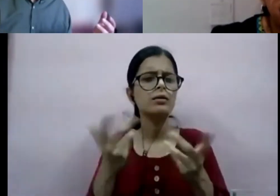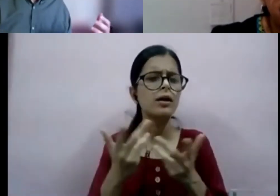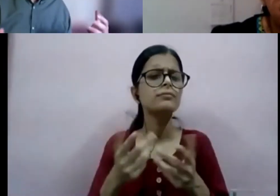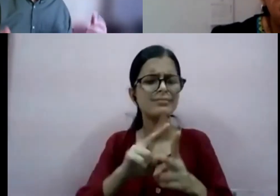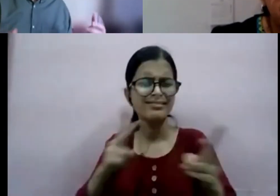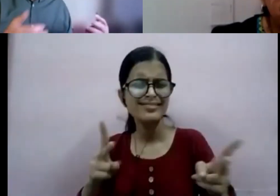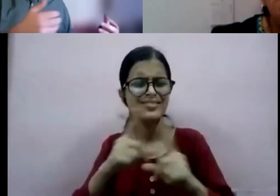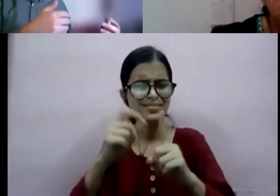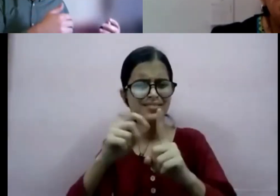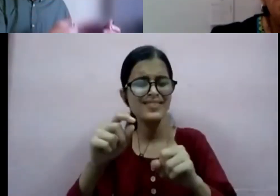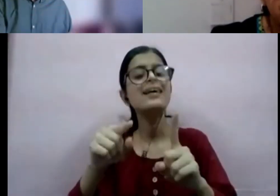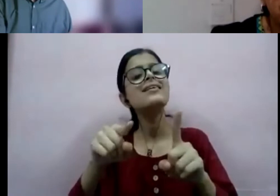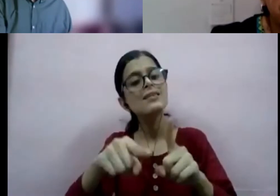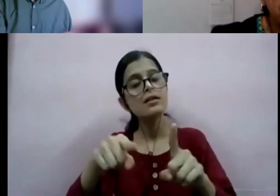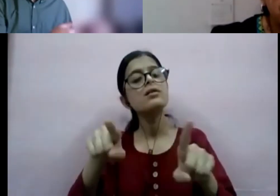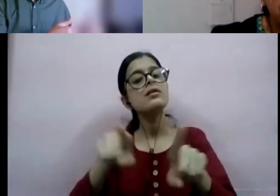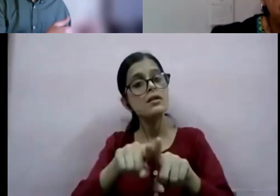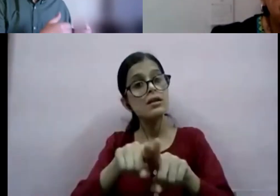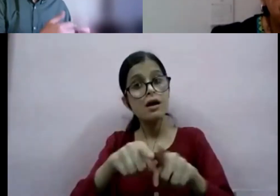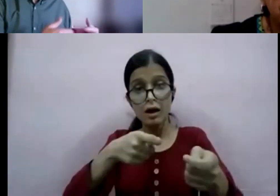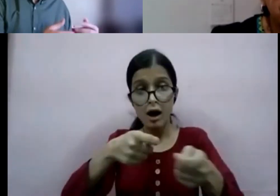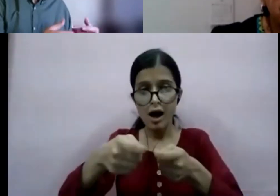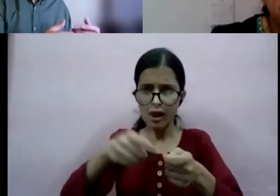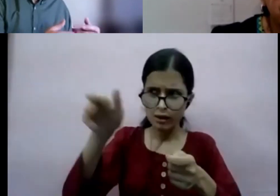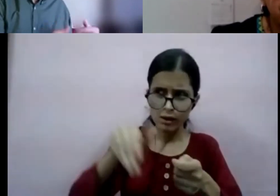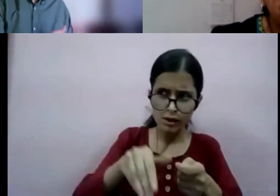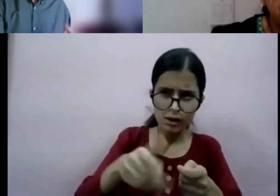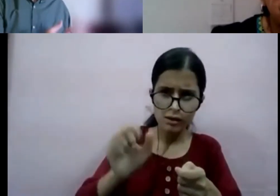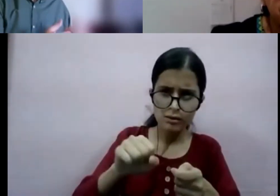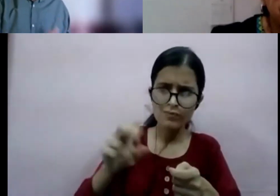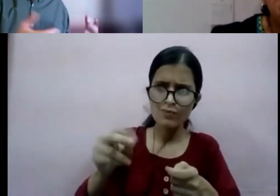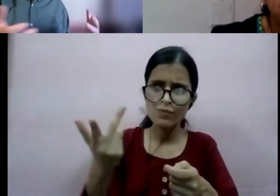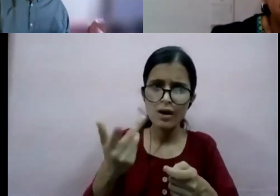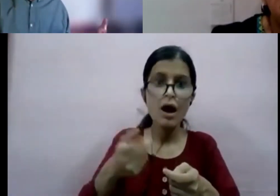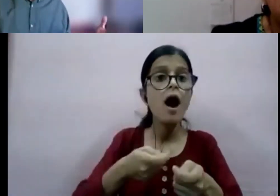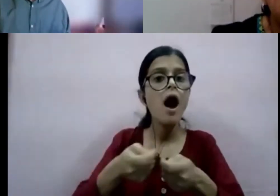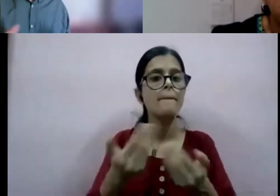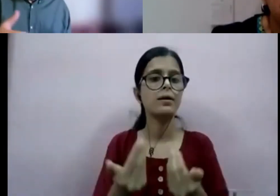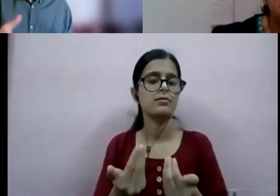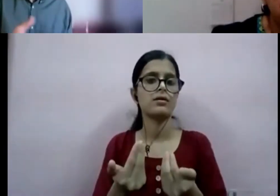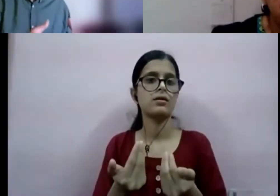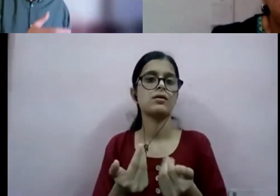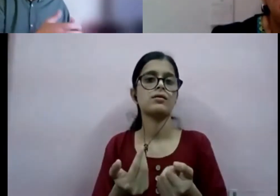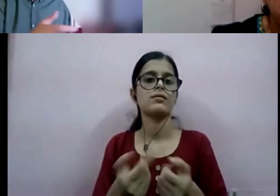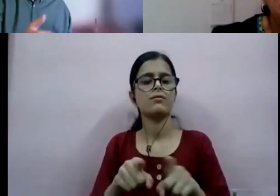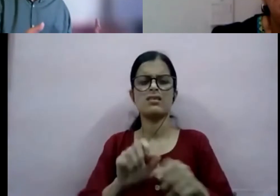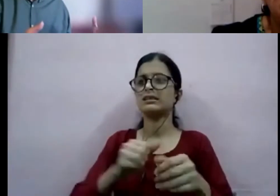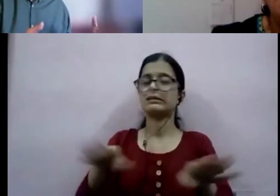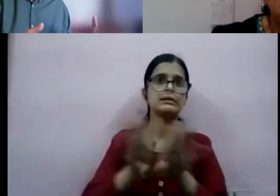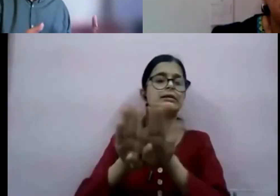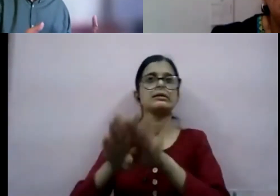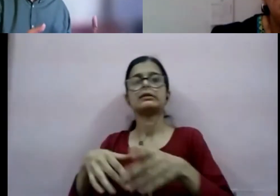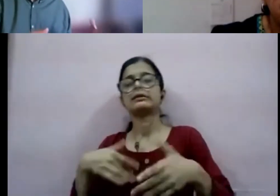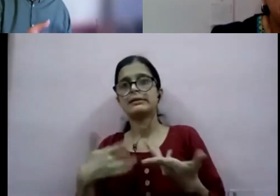every day means that you can't control people coming in and out of your house in the way that your lockdown is much harder